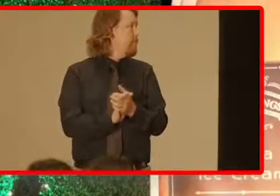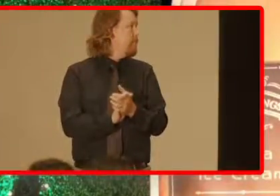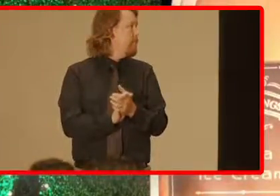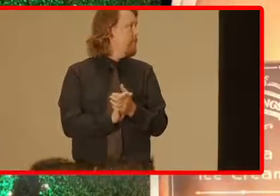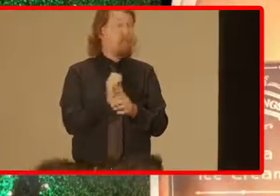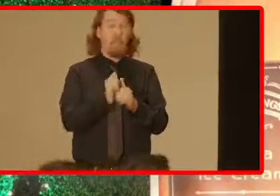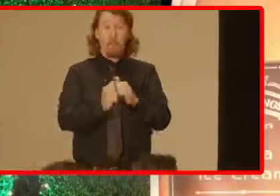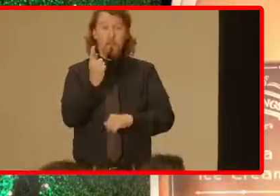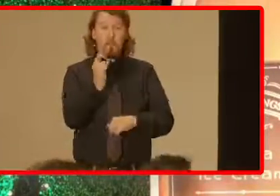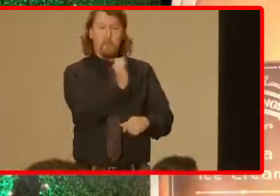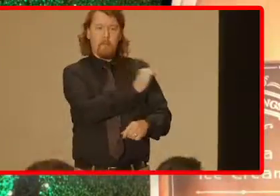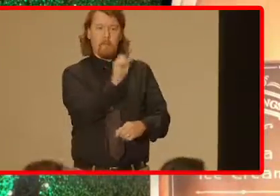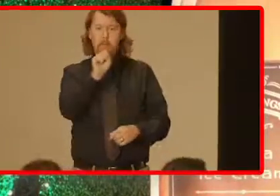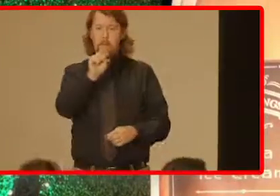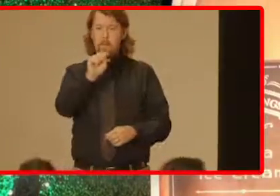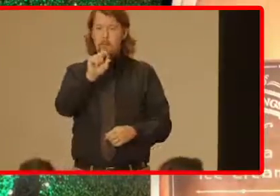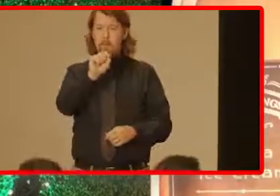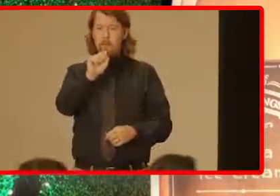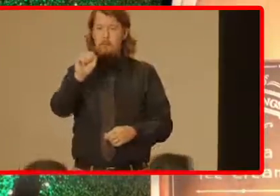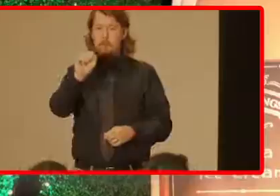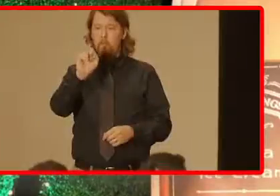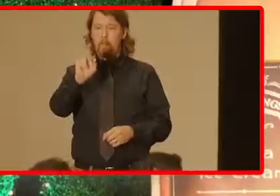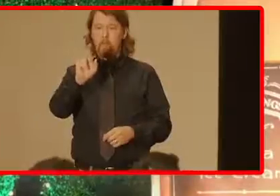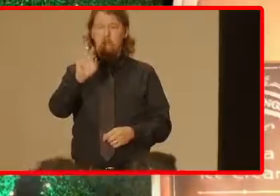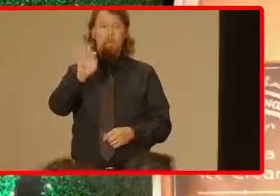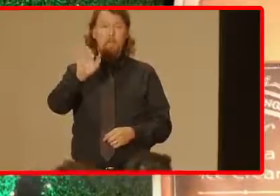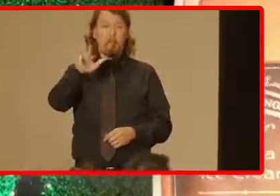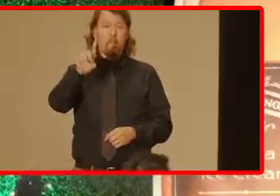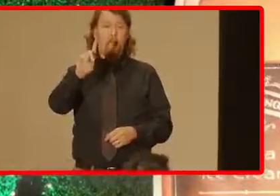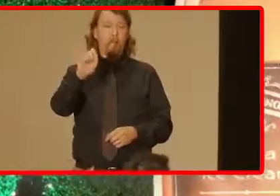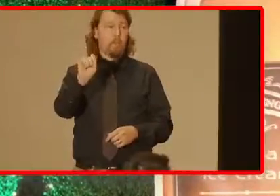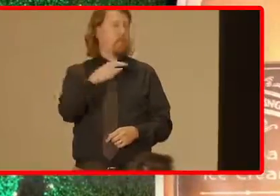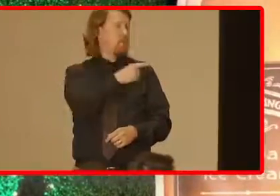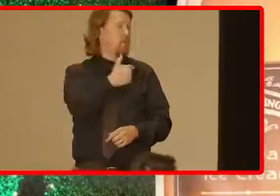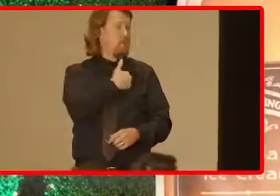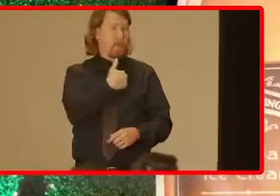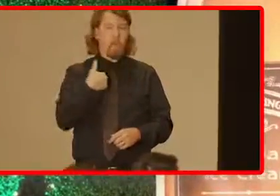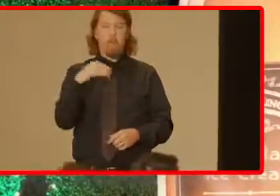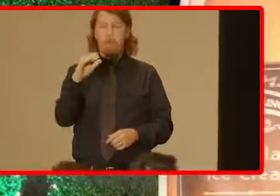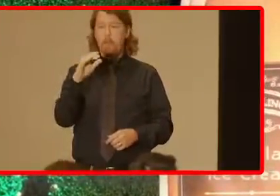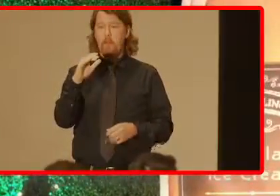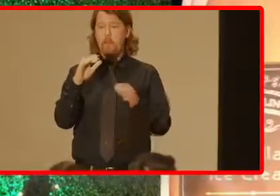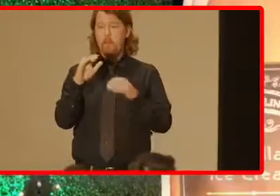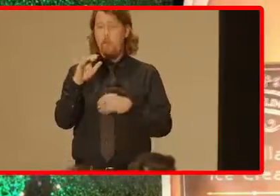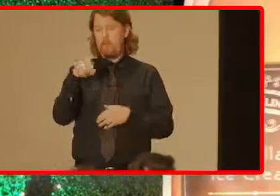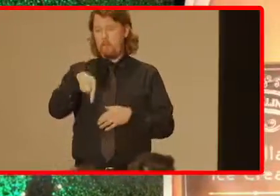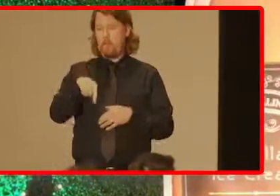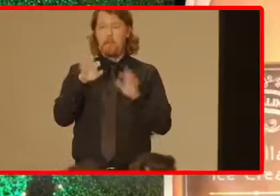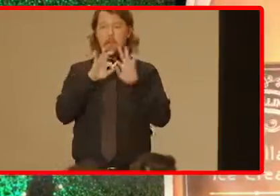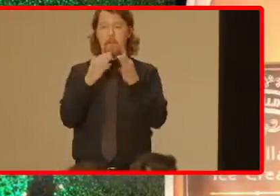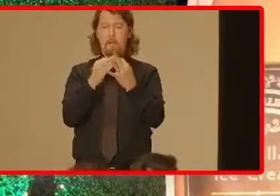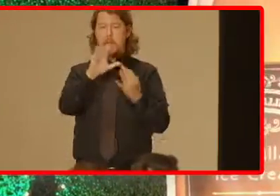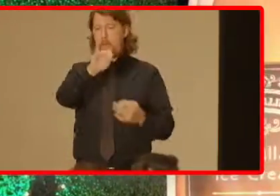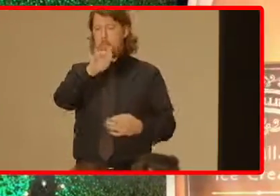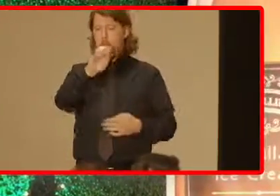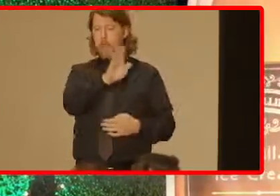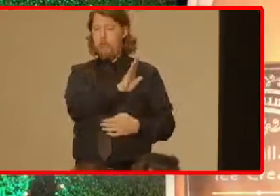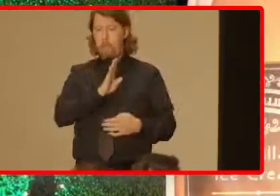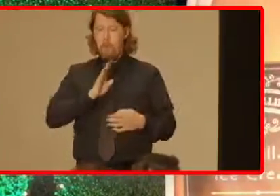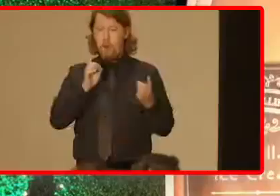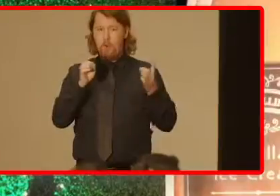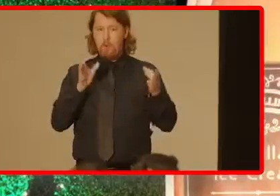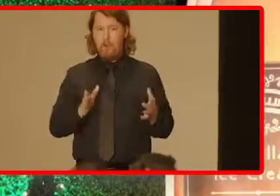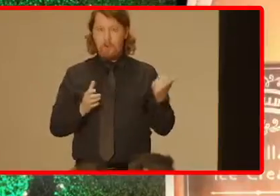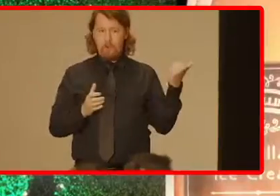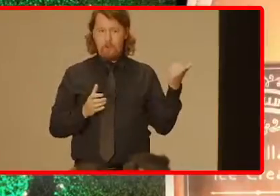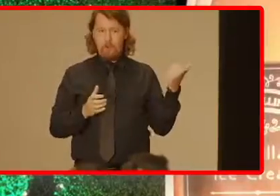Everyone, that was Star Fields. She happens to be a member of the Family Cafe Board of Directors. And I don't know how